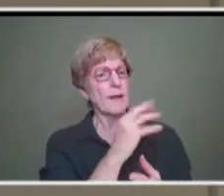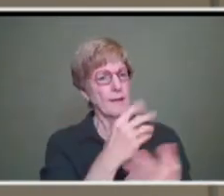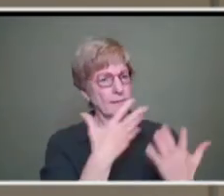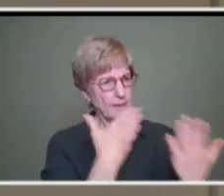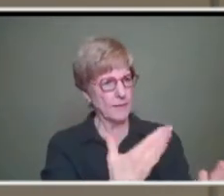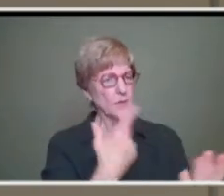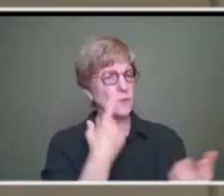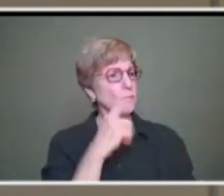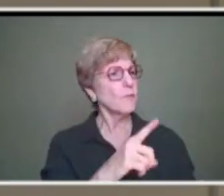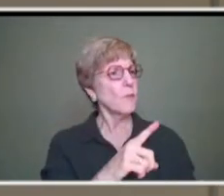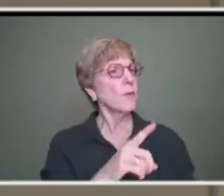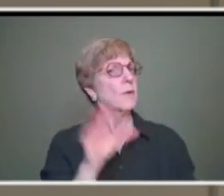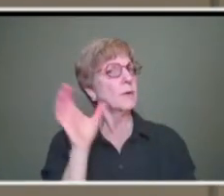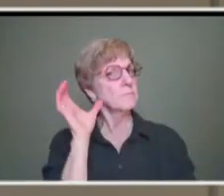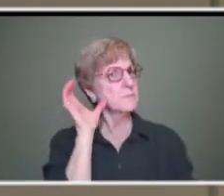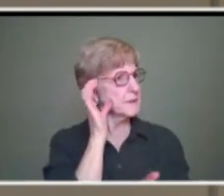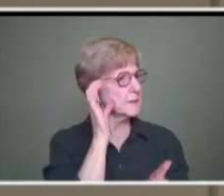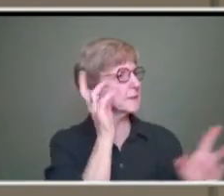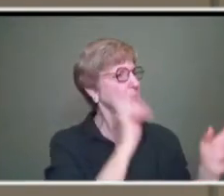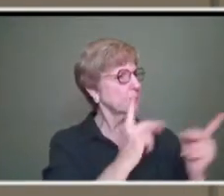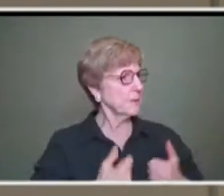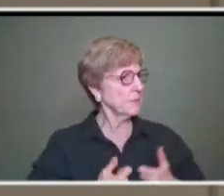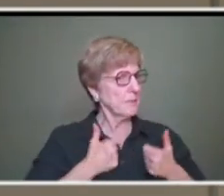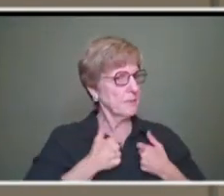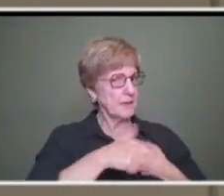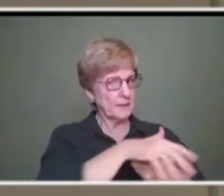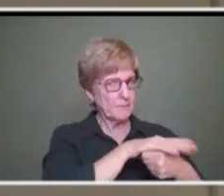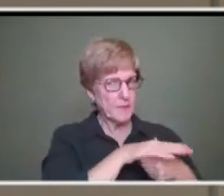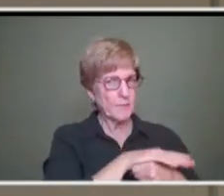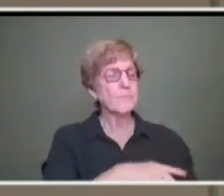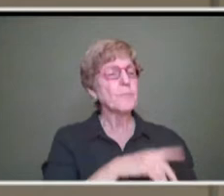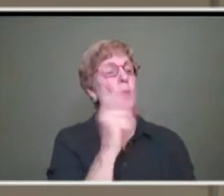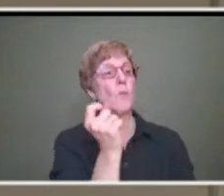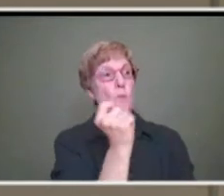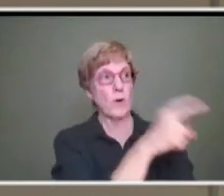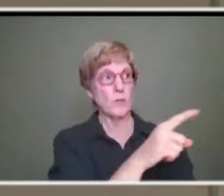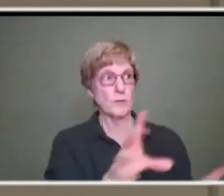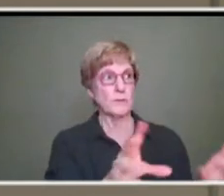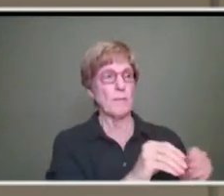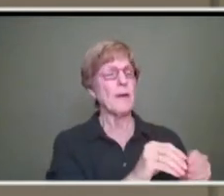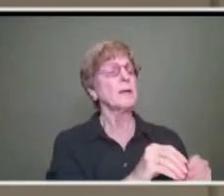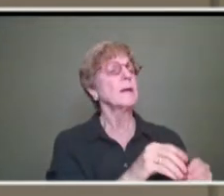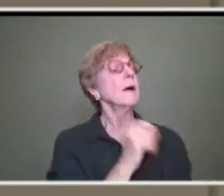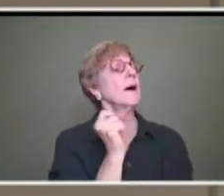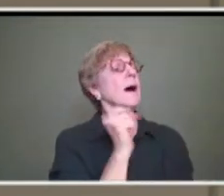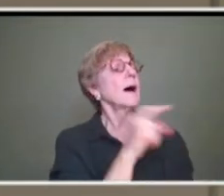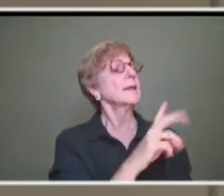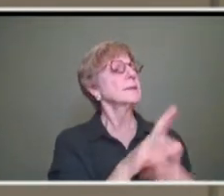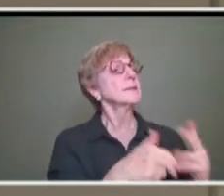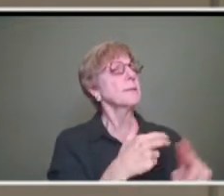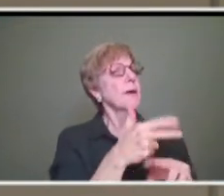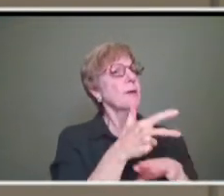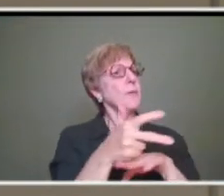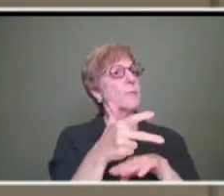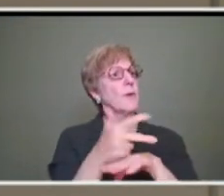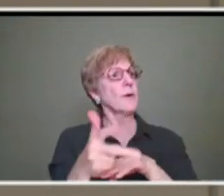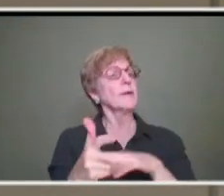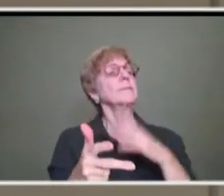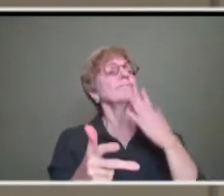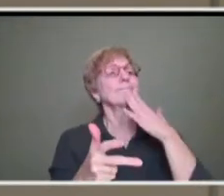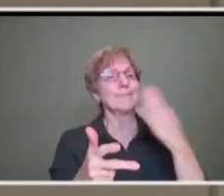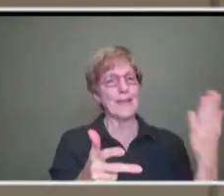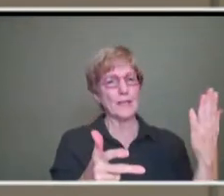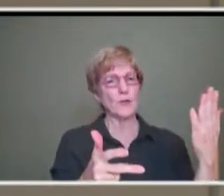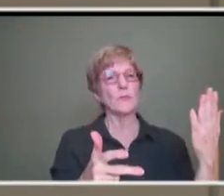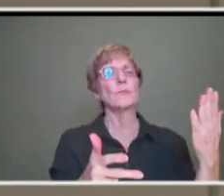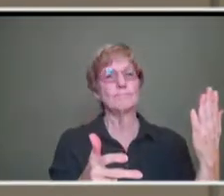for listening to the community to one of the questions I had when we met was specifically regarding the parking so thank you team